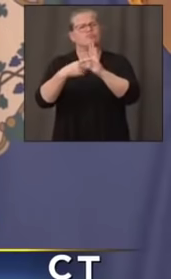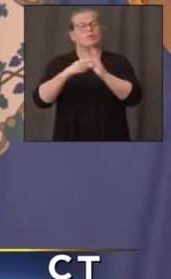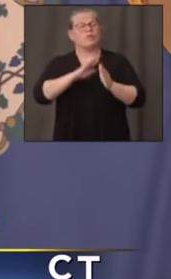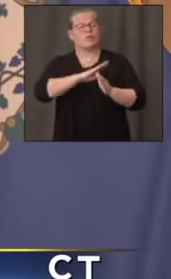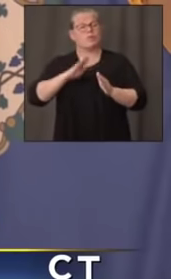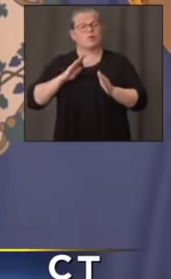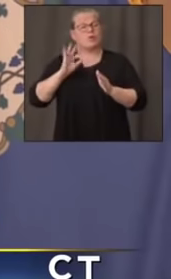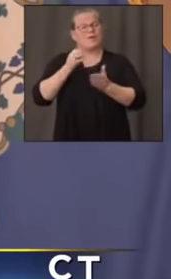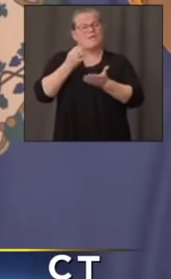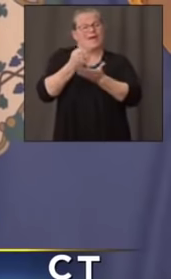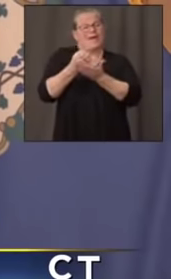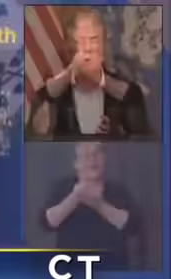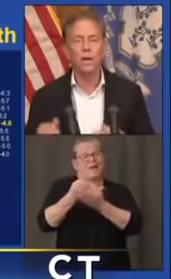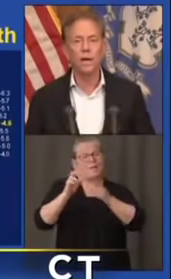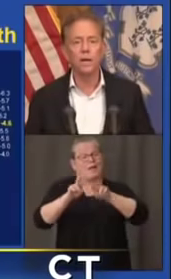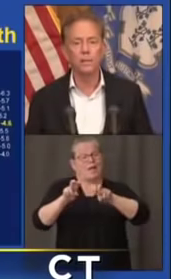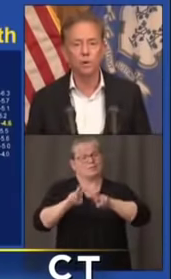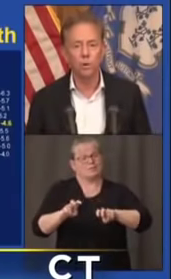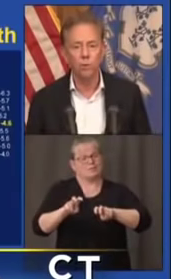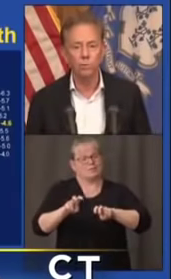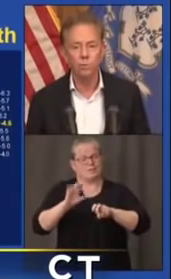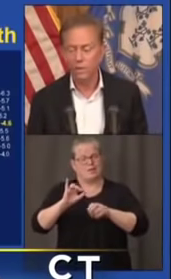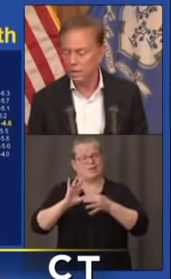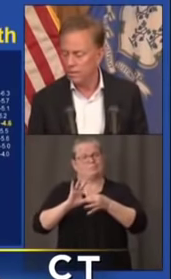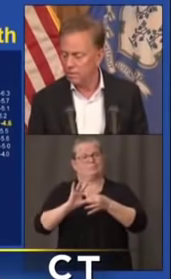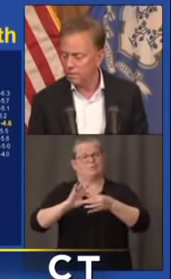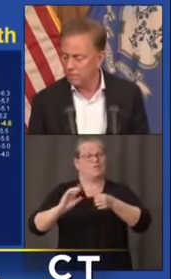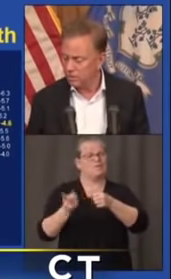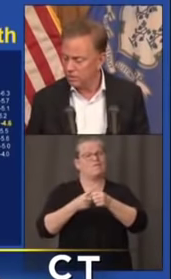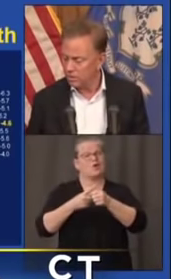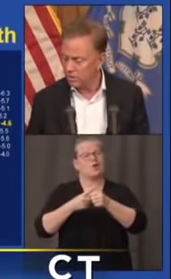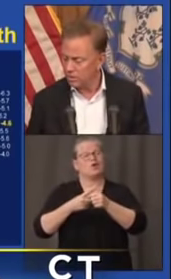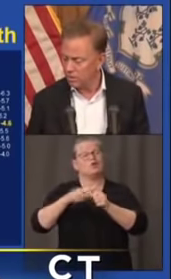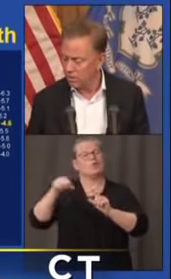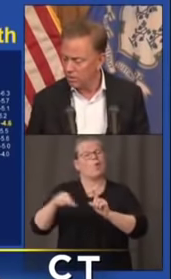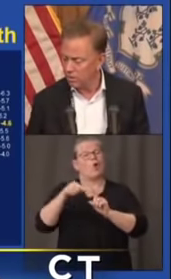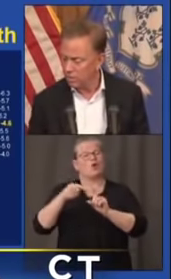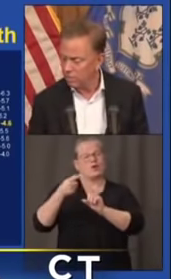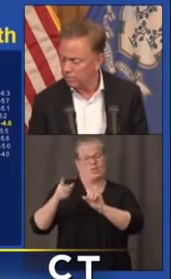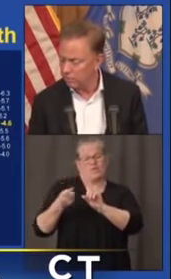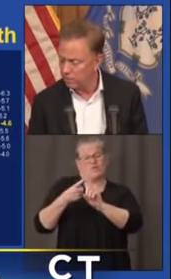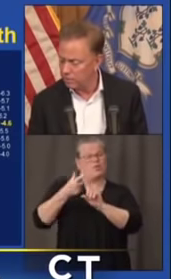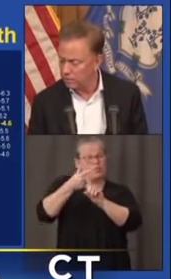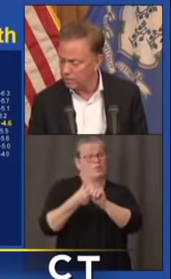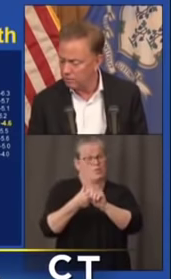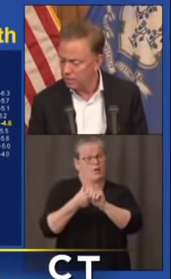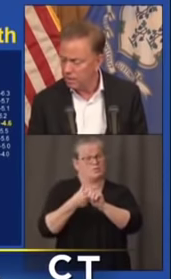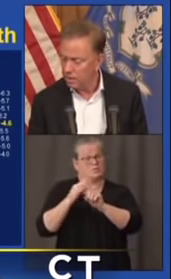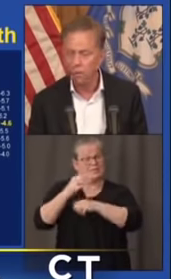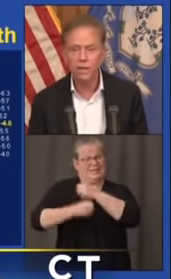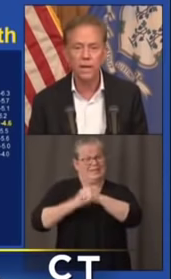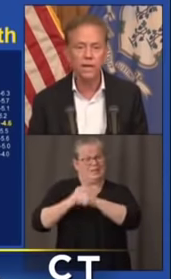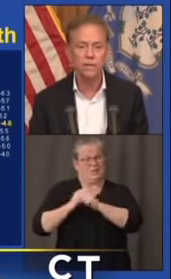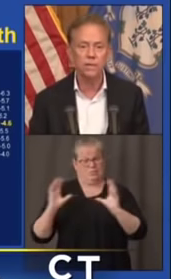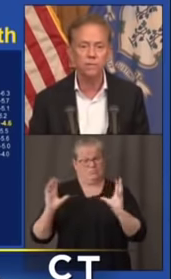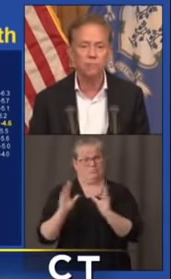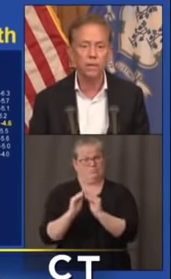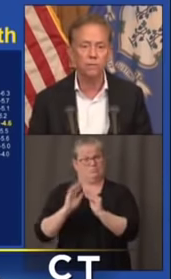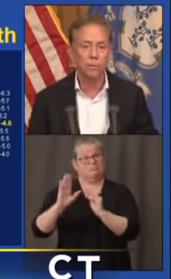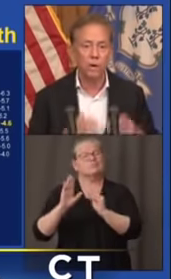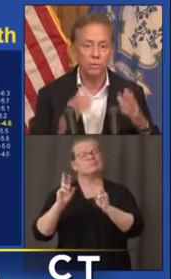It's first quarter economic growth, and it's interesting to me on a couple of fronts. Connecticut